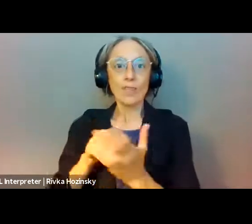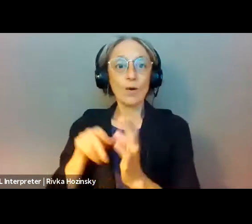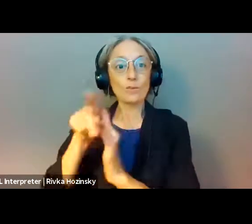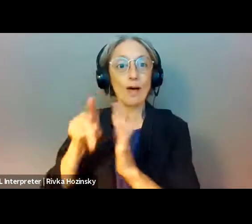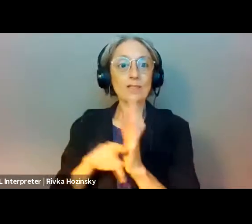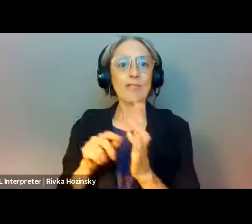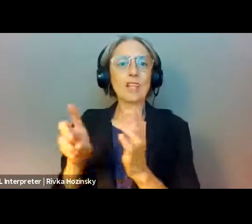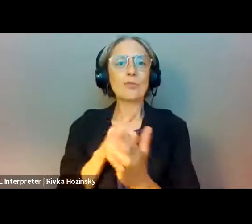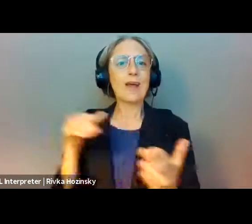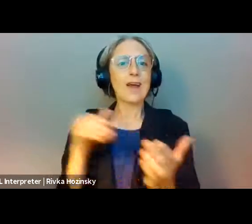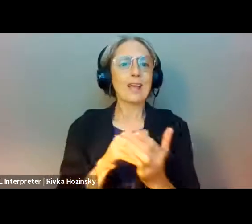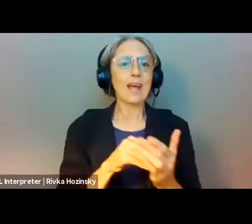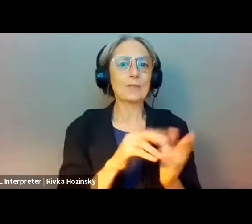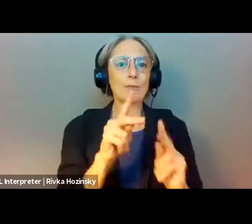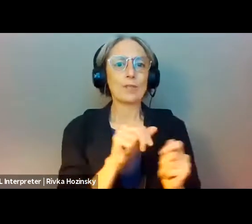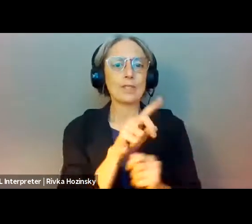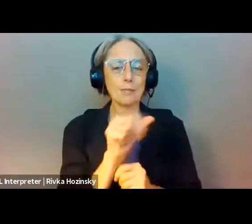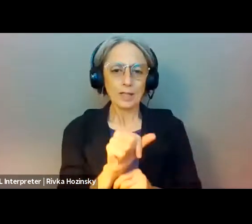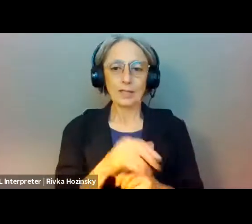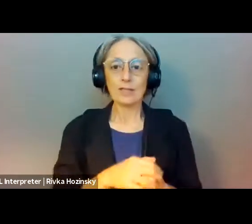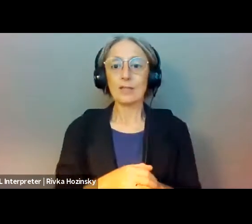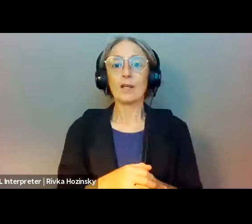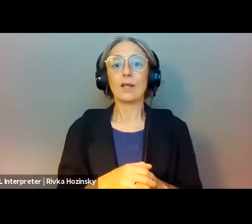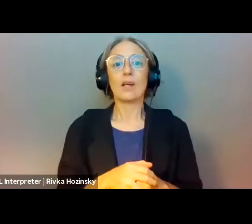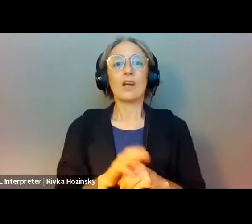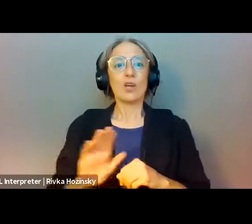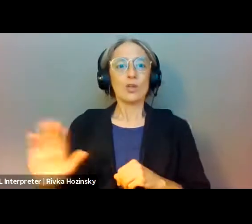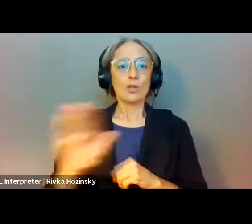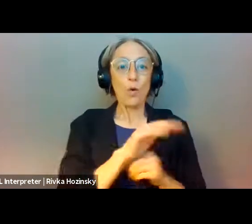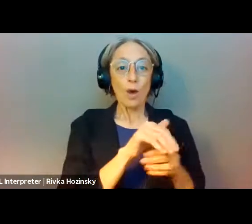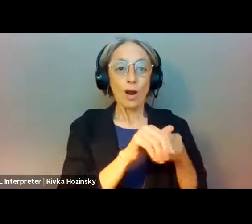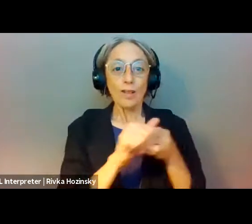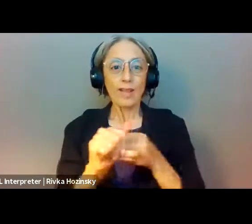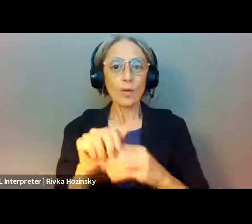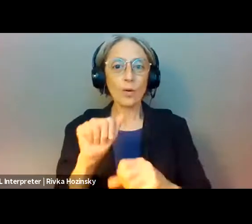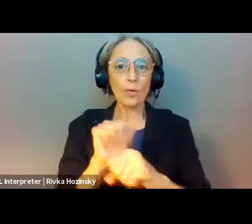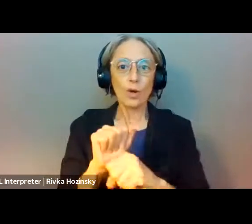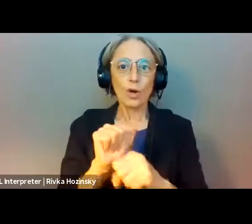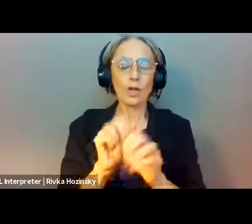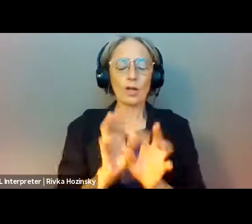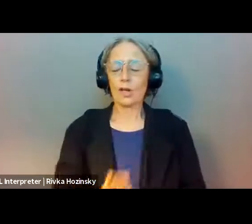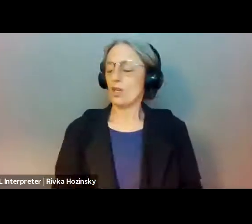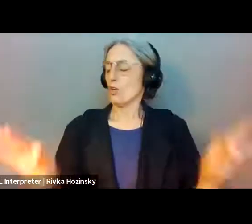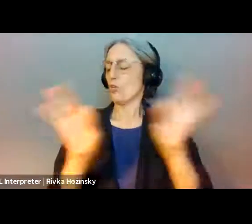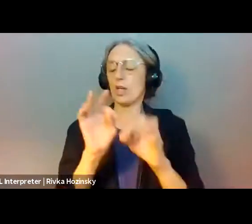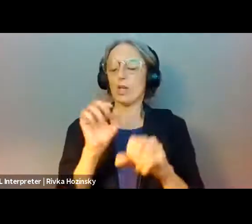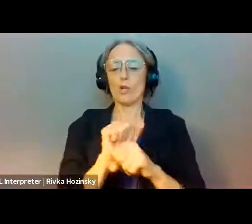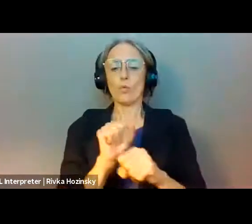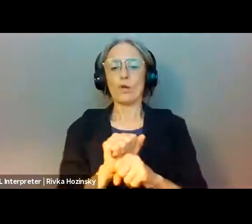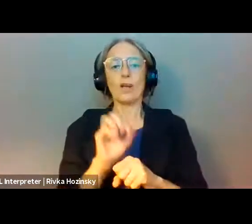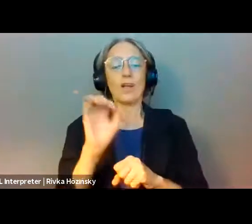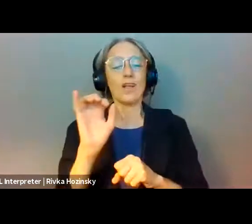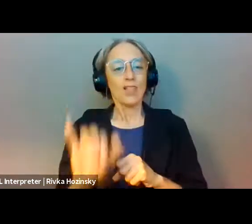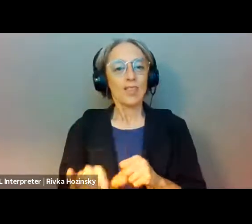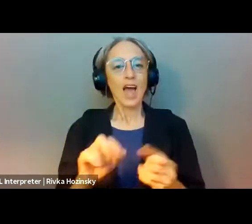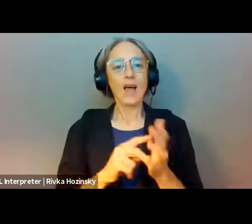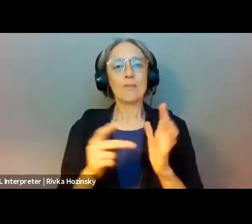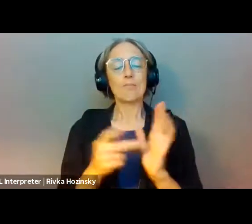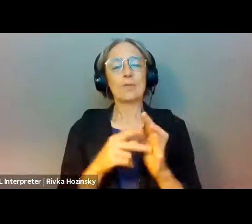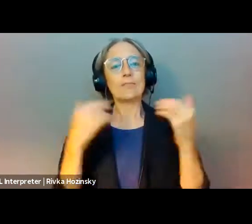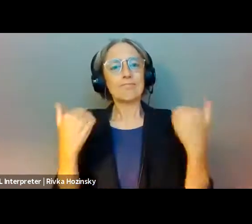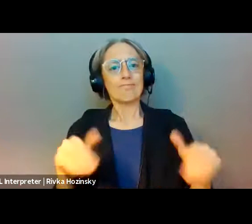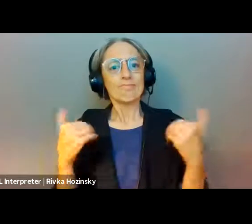disabilities. Your leadership on this critical work is really a testament to the power of both